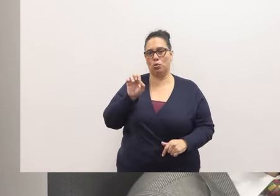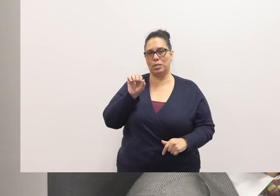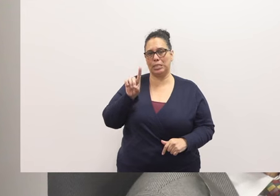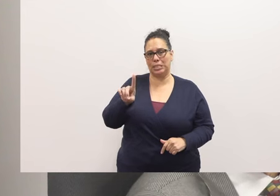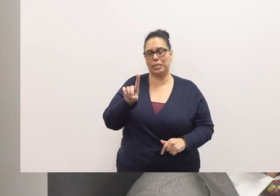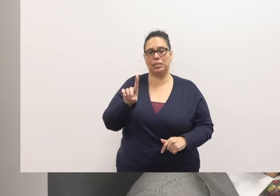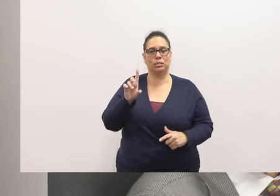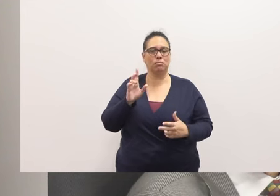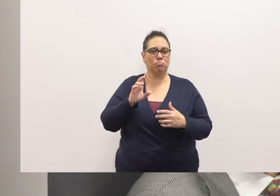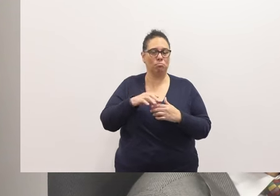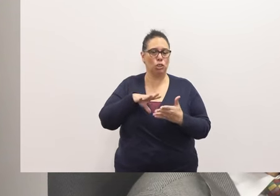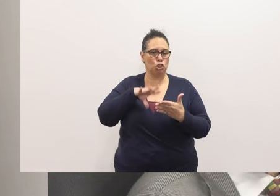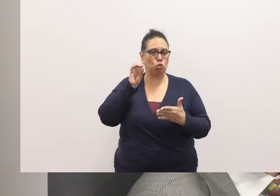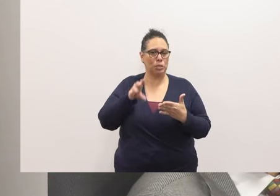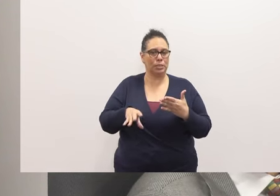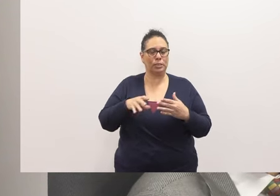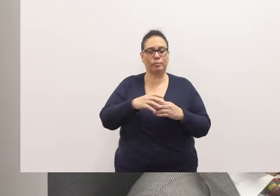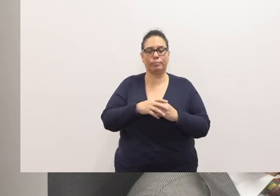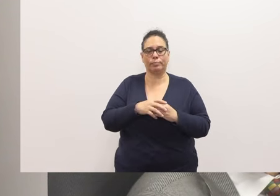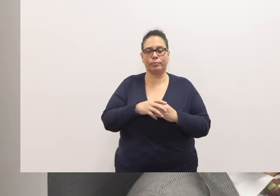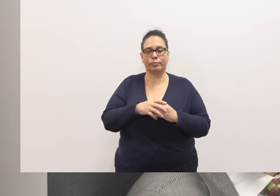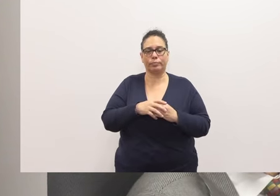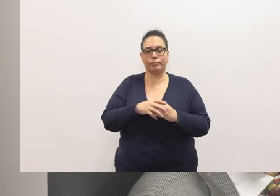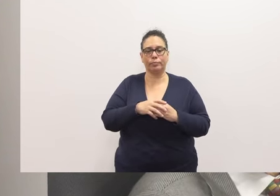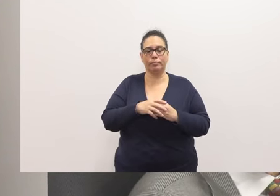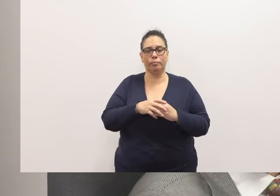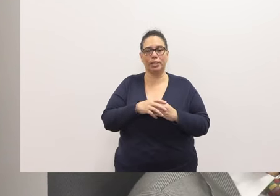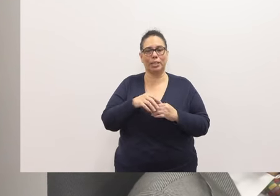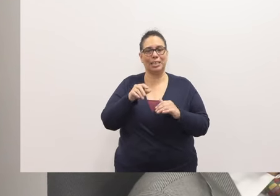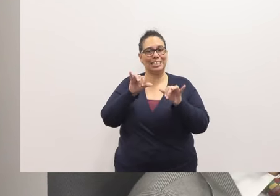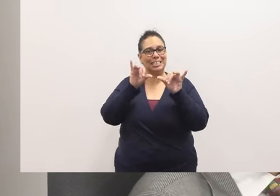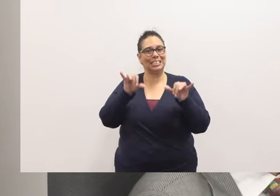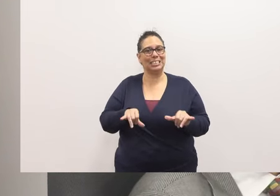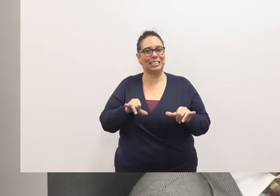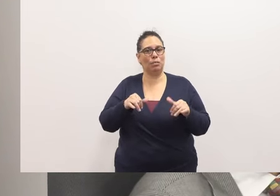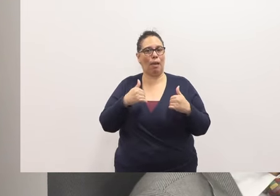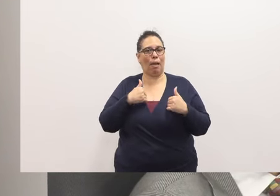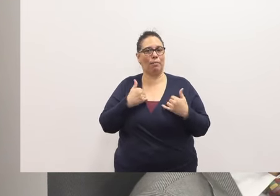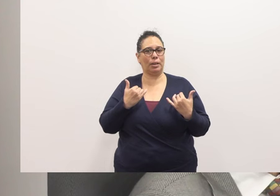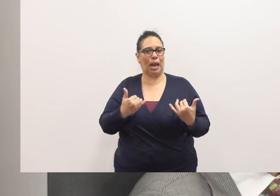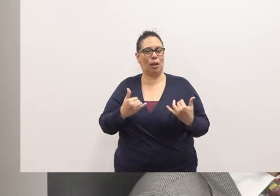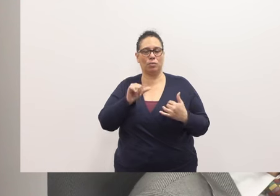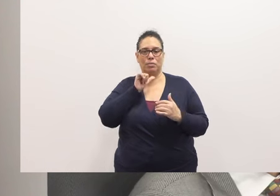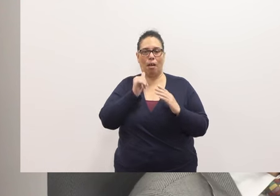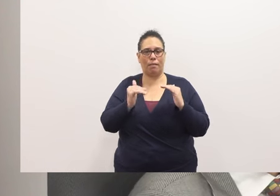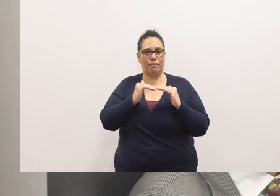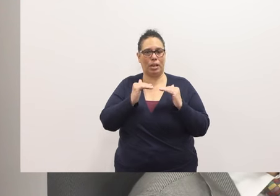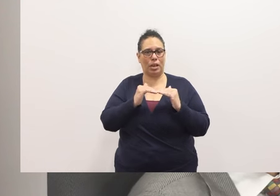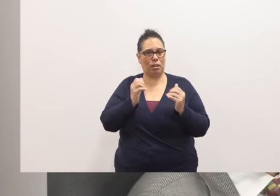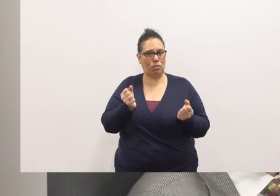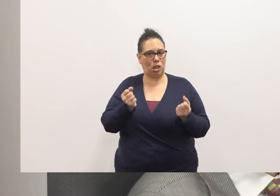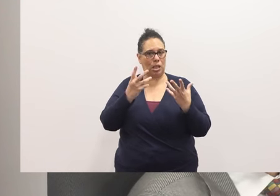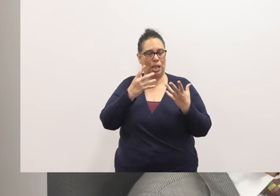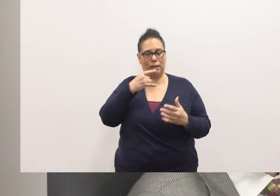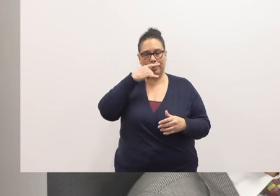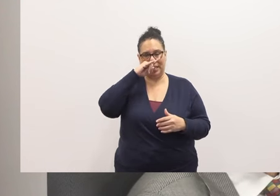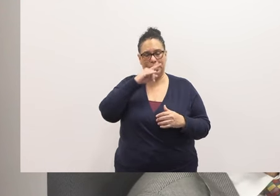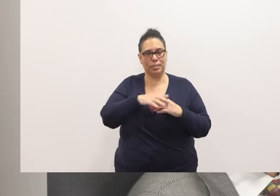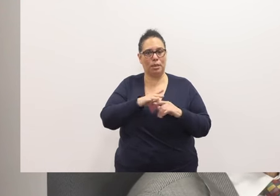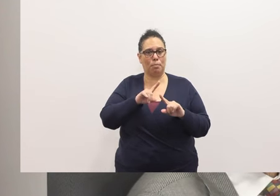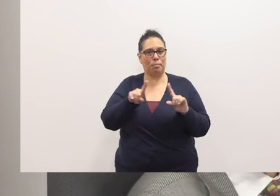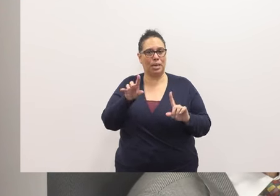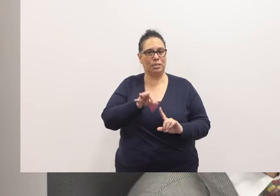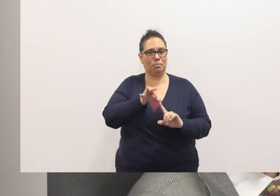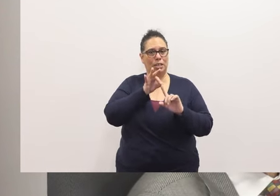students. And also, the system we have now is not fair for a lot of kids, but